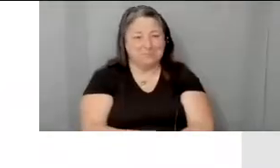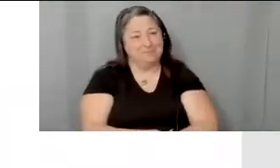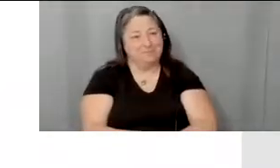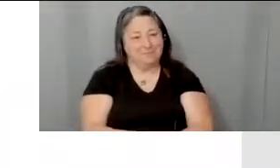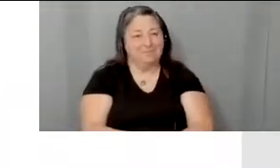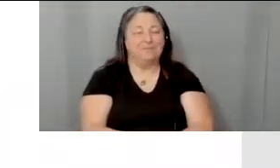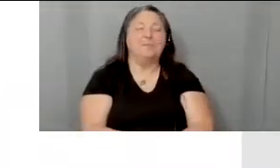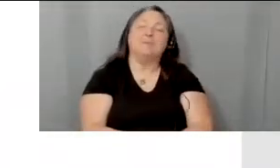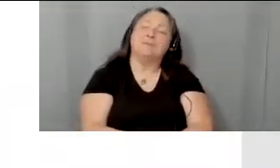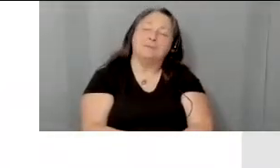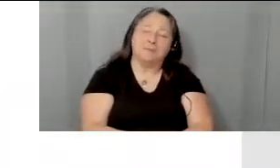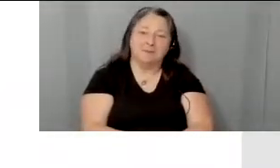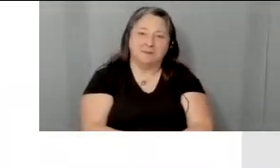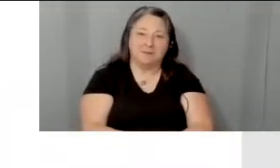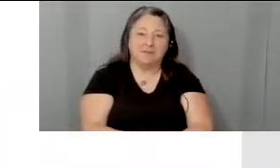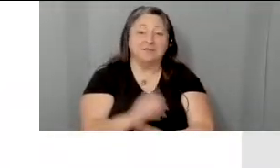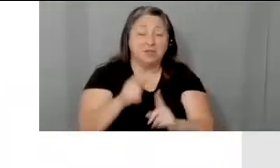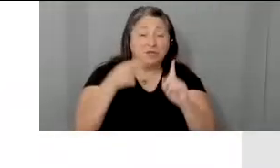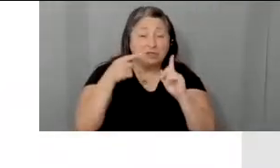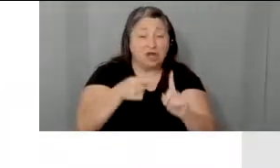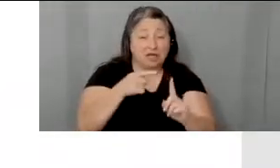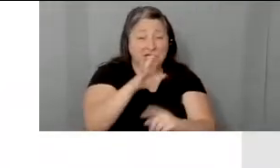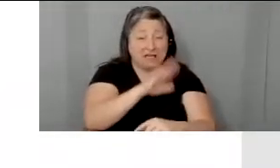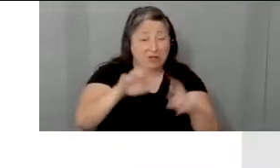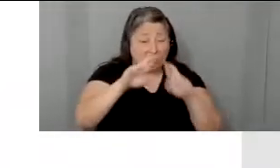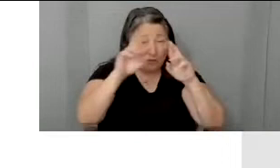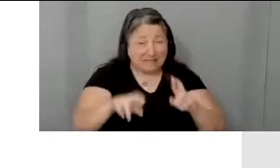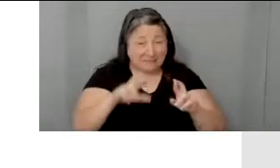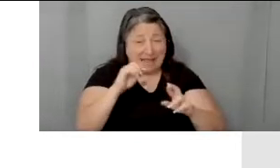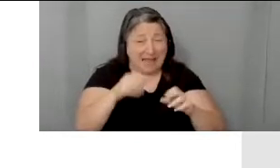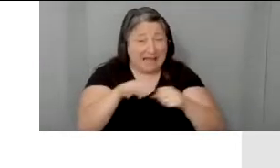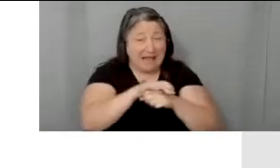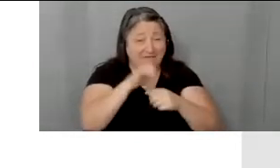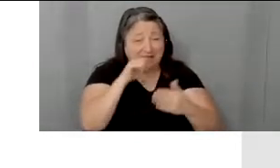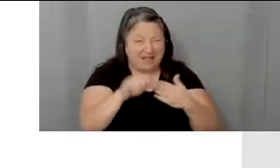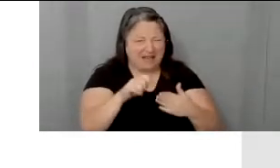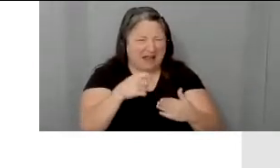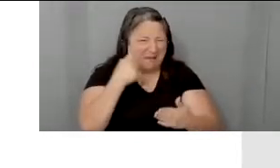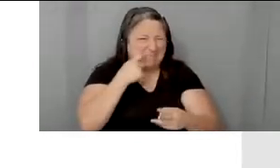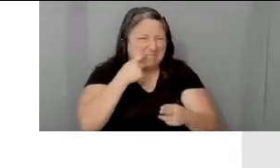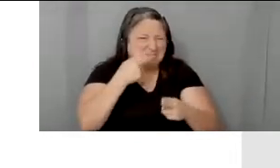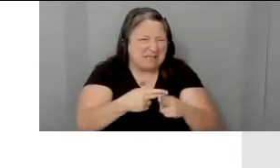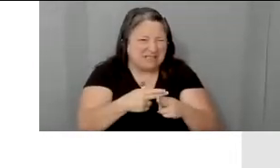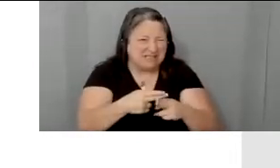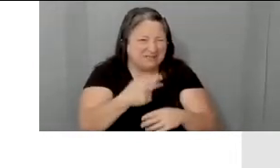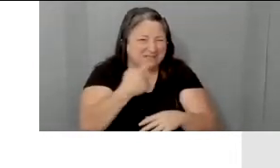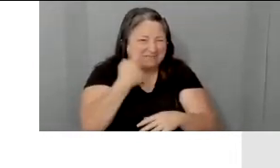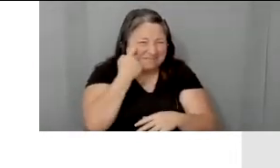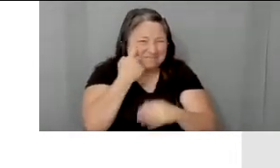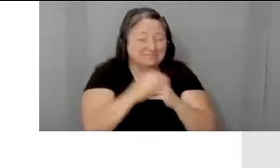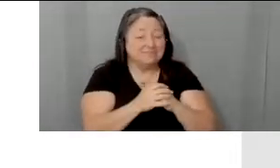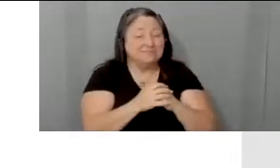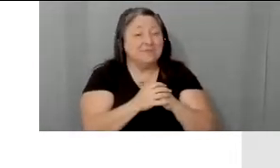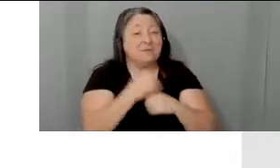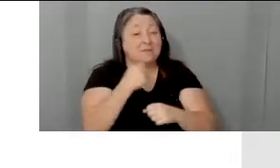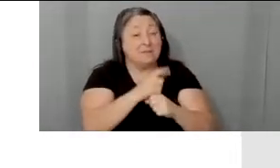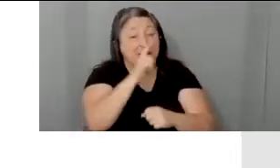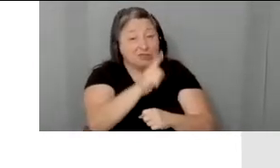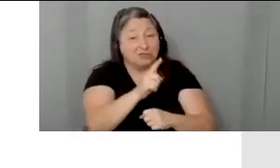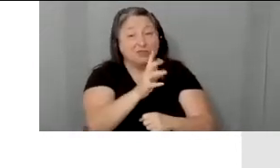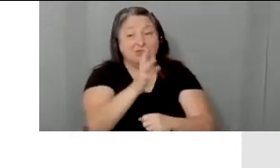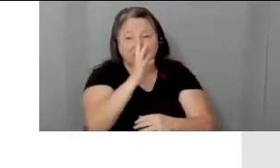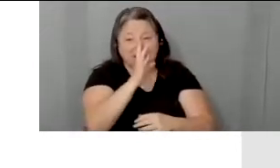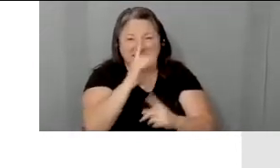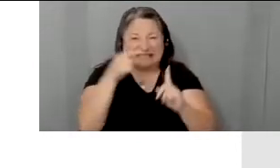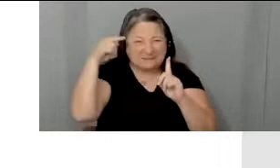So targeting your resume and cover letter. This is something we kind of touched on a few minutes ago, but just making sure that you are speaking specifically